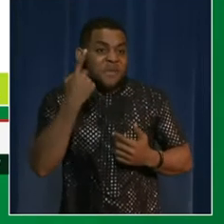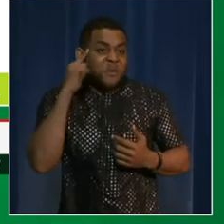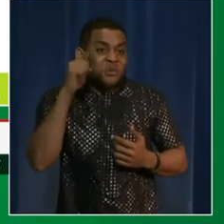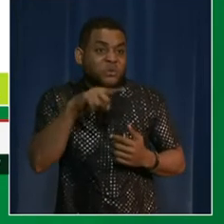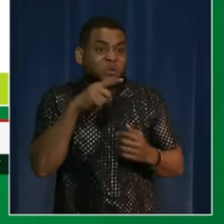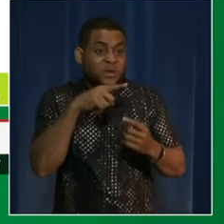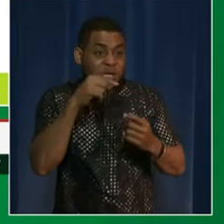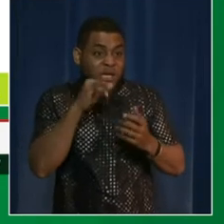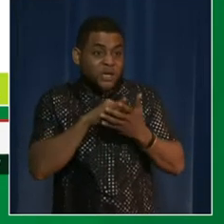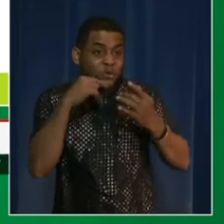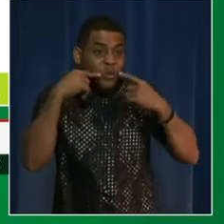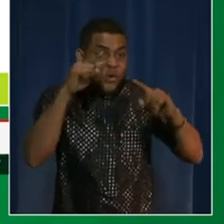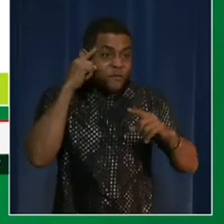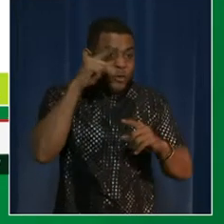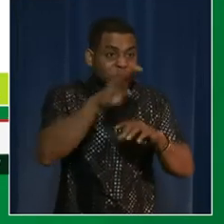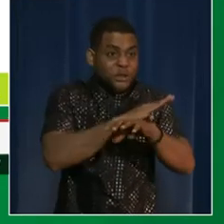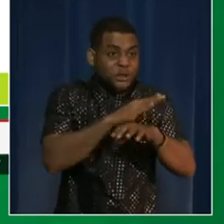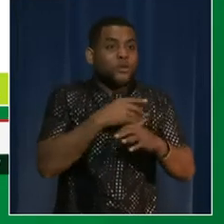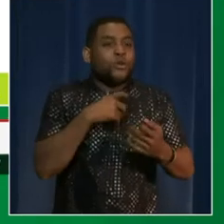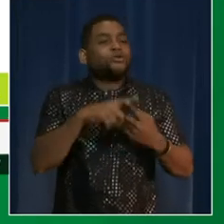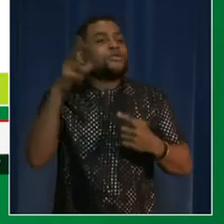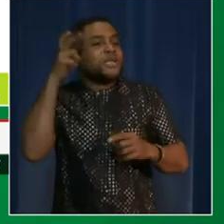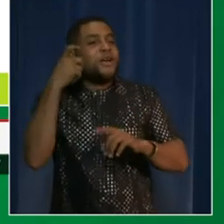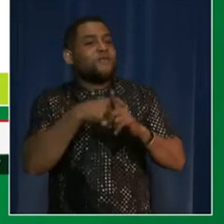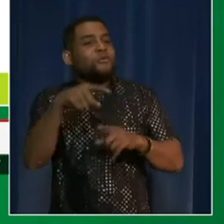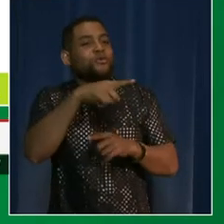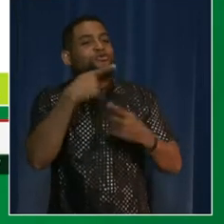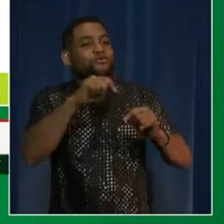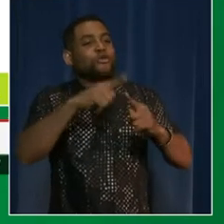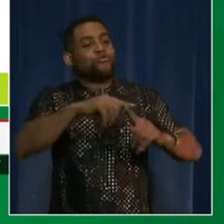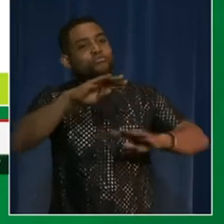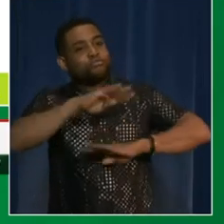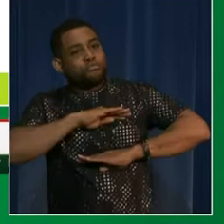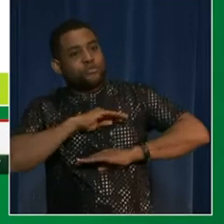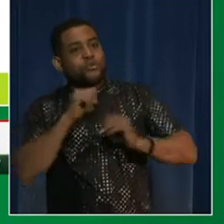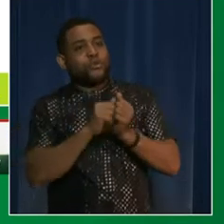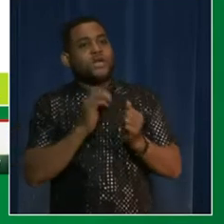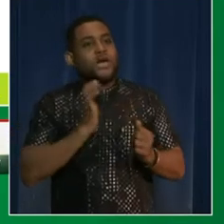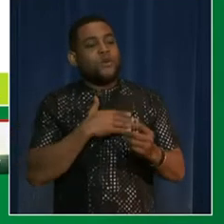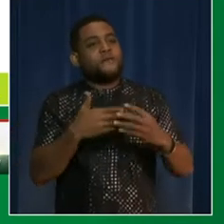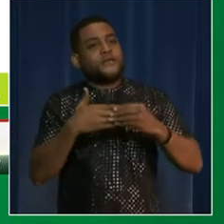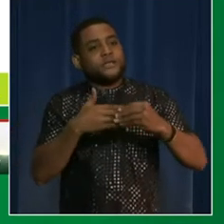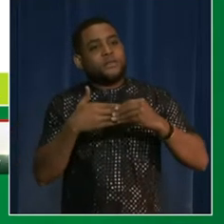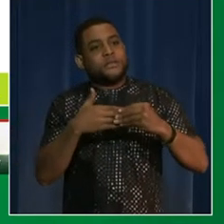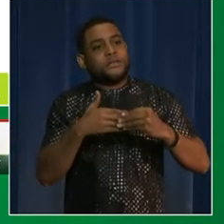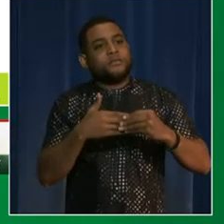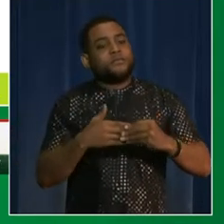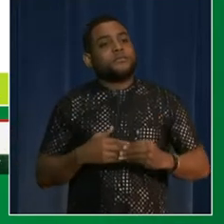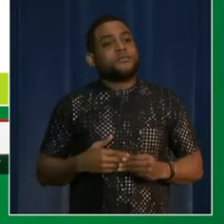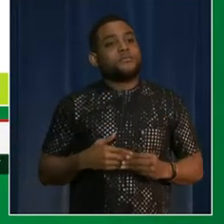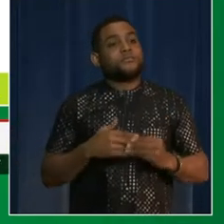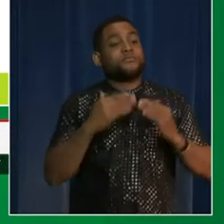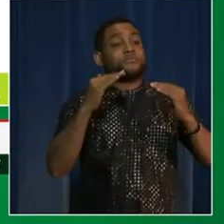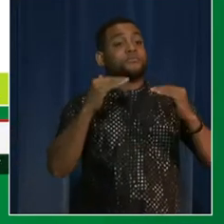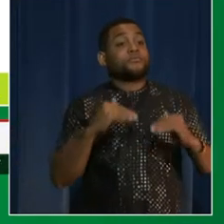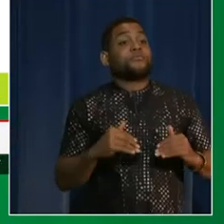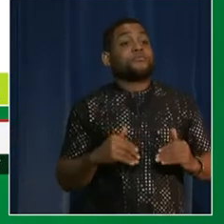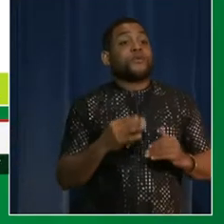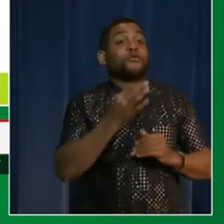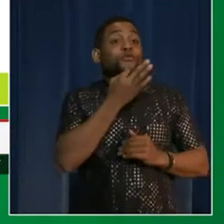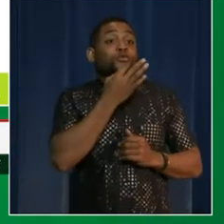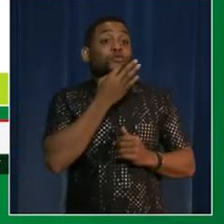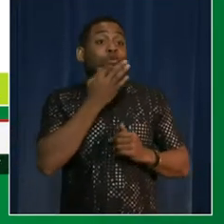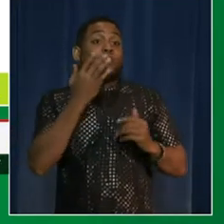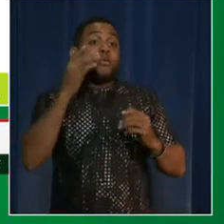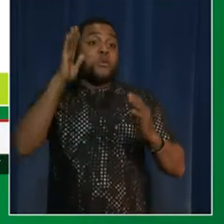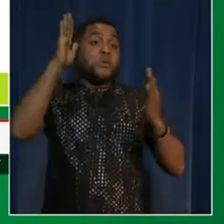hear from you and your needs, and looking to meet all of those with our flexibility. And then coming soon, hopefully within the next month, but at